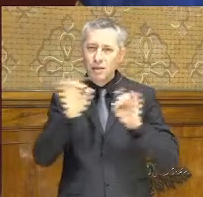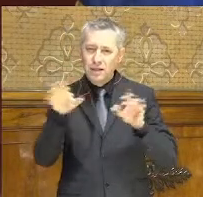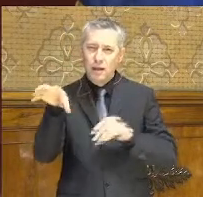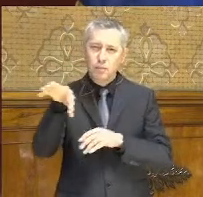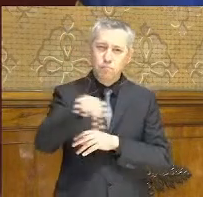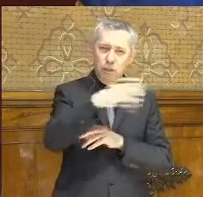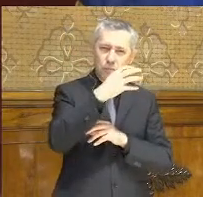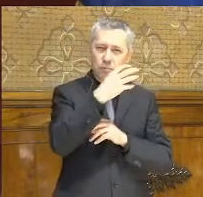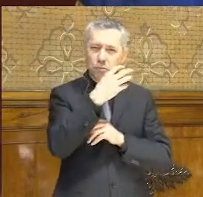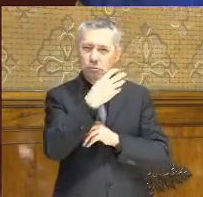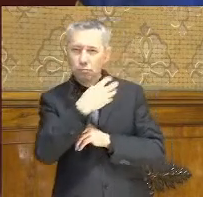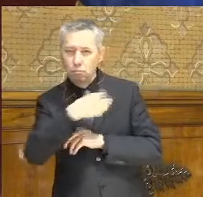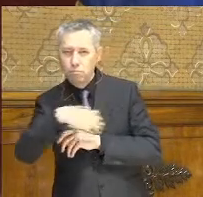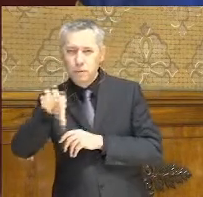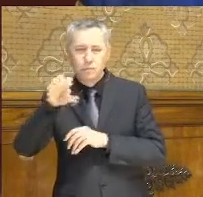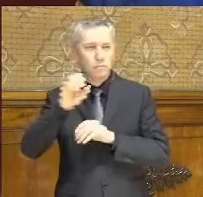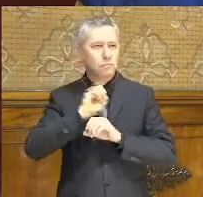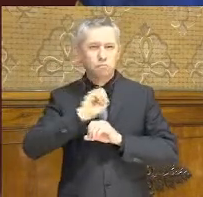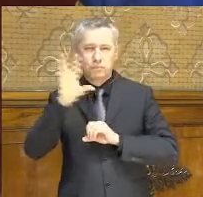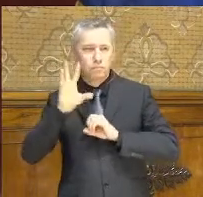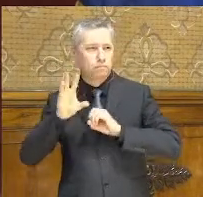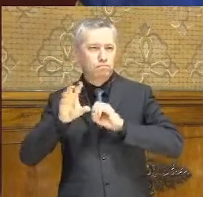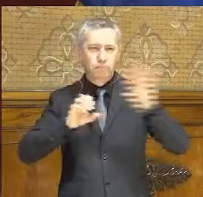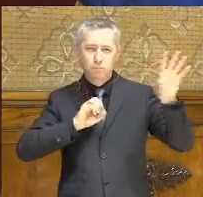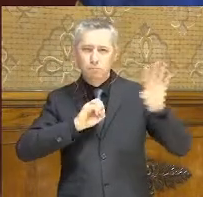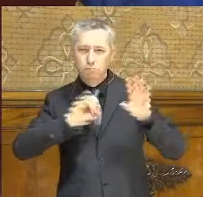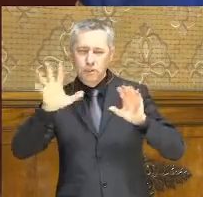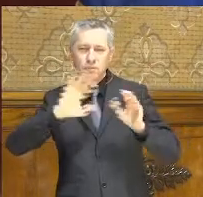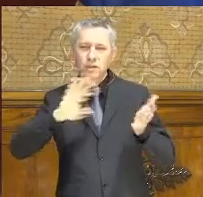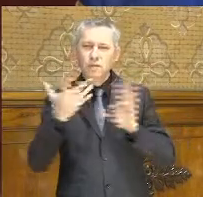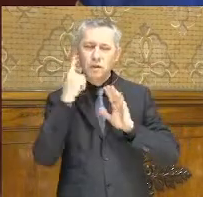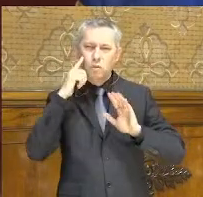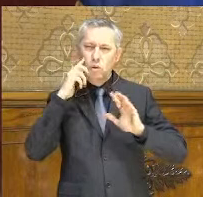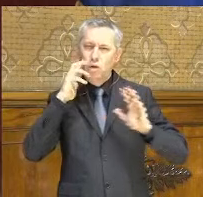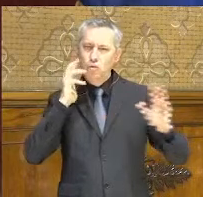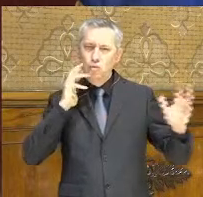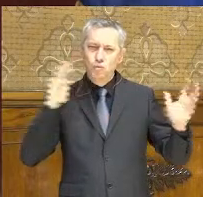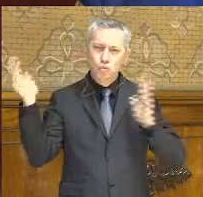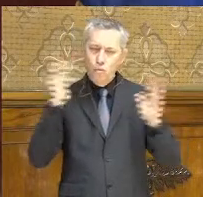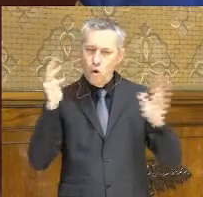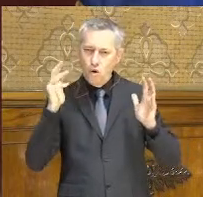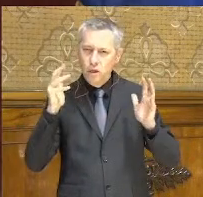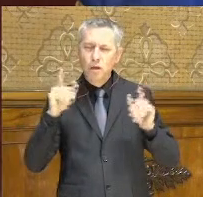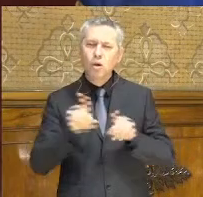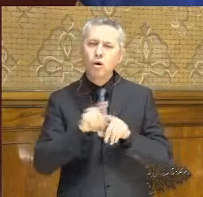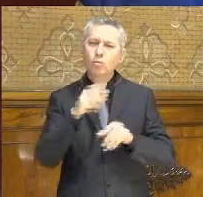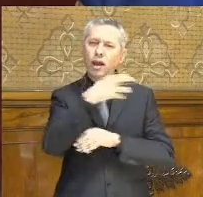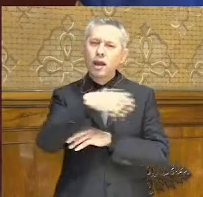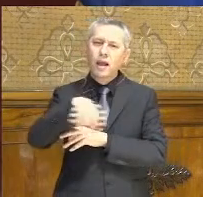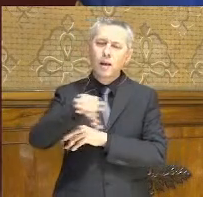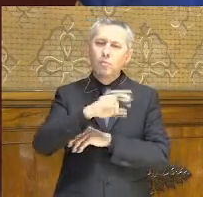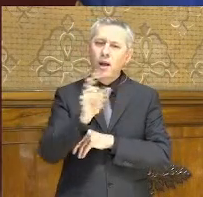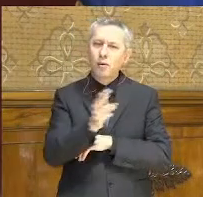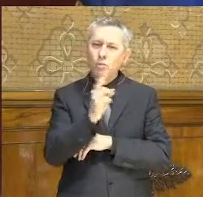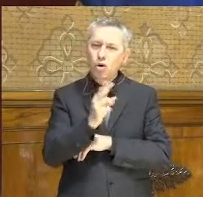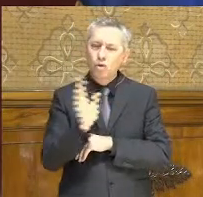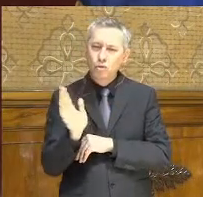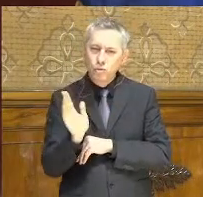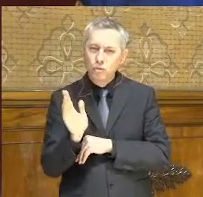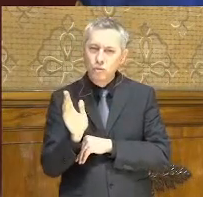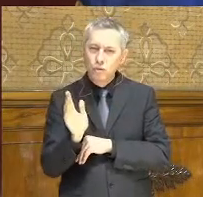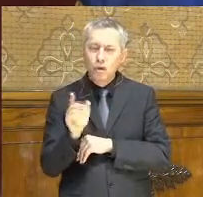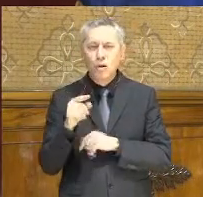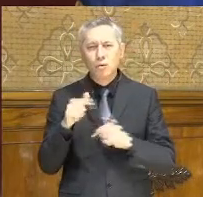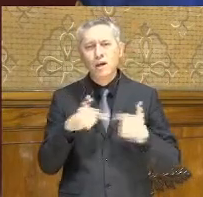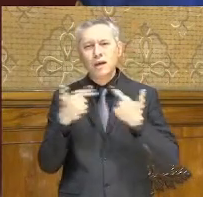the thunderbolts tolling history's death knell, he provides me with a perfect introduction to my